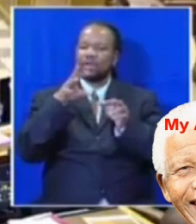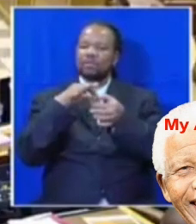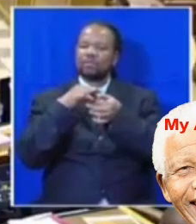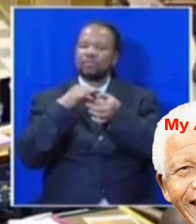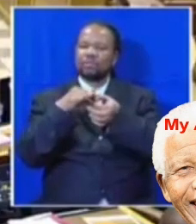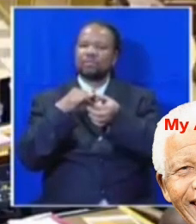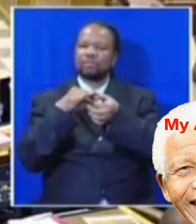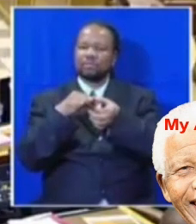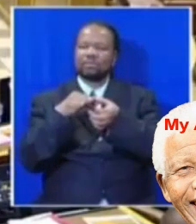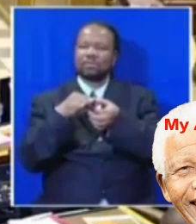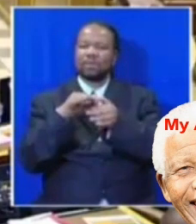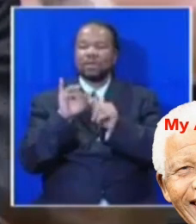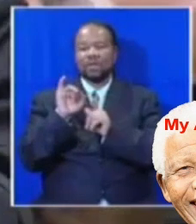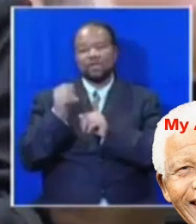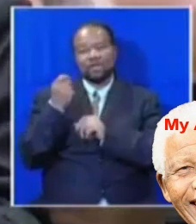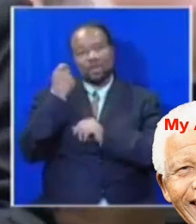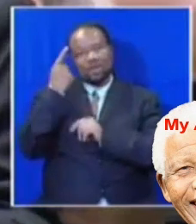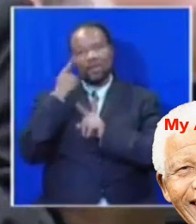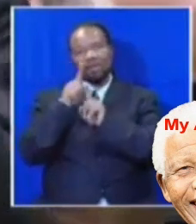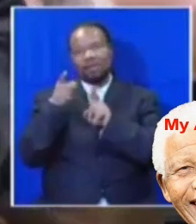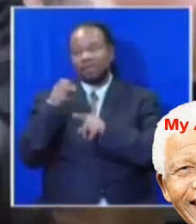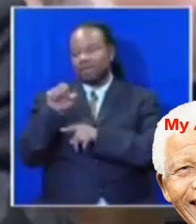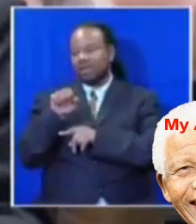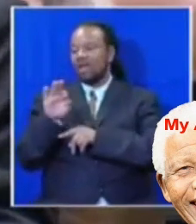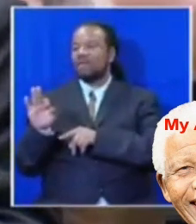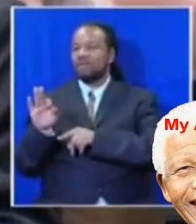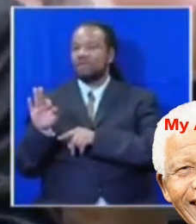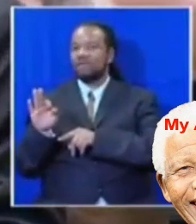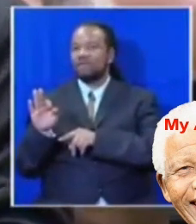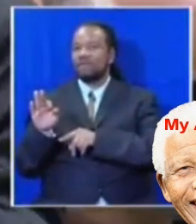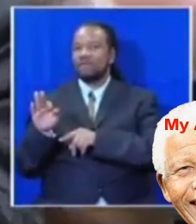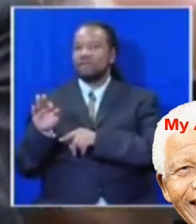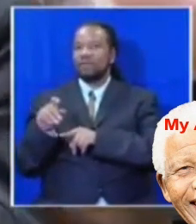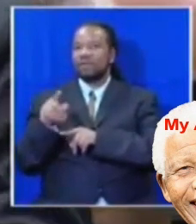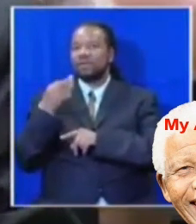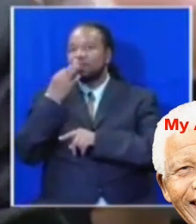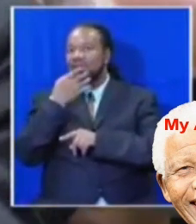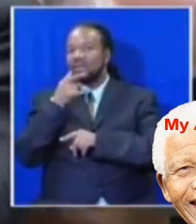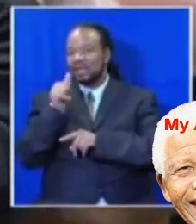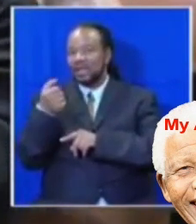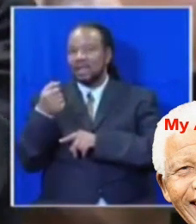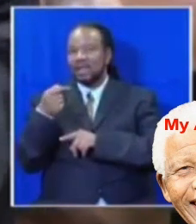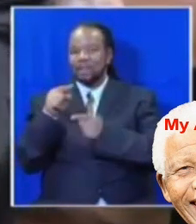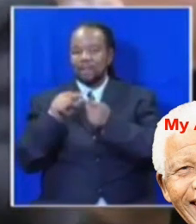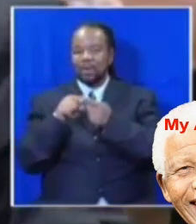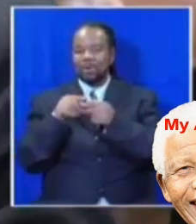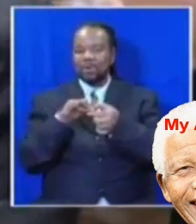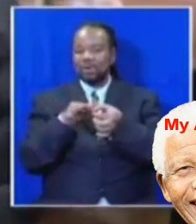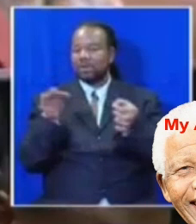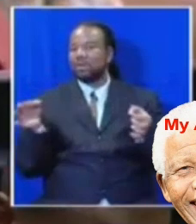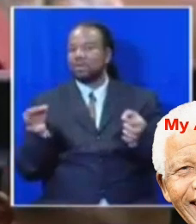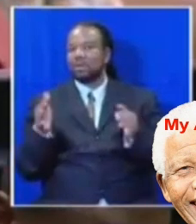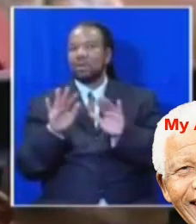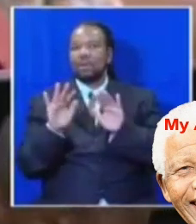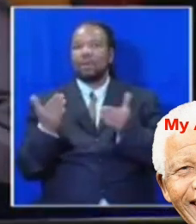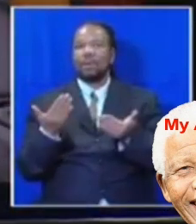Honourable Mthembu correctly, he says by referring to the EFF, the speaker is irrelevant. No. So I understand that because of the I think irrelevance, they should... I think